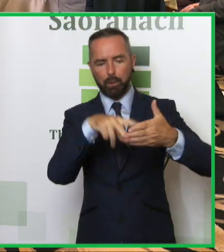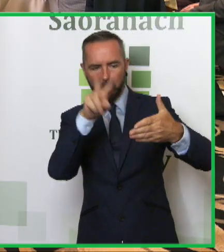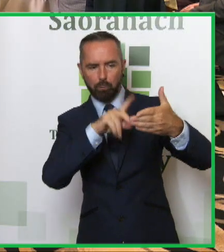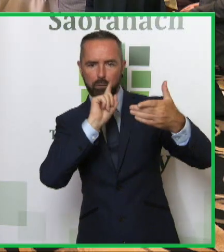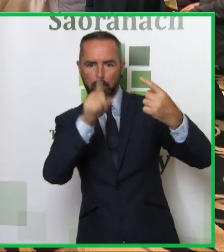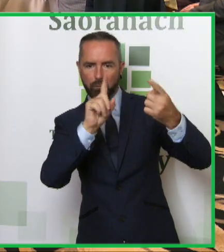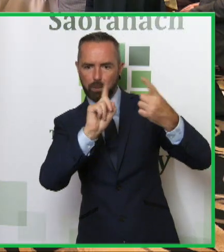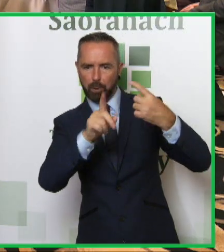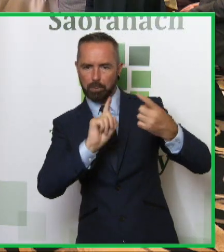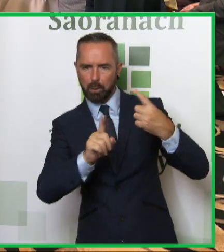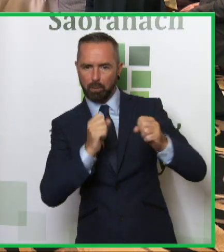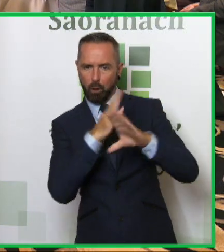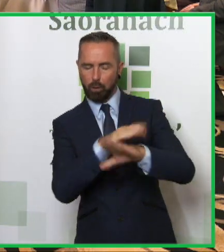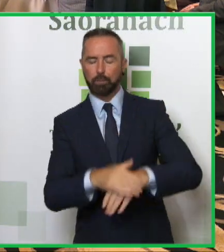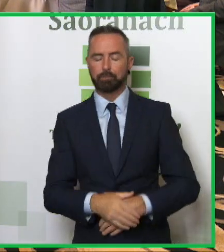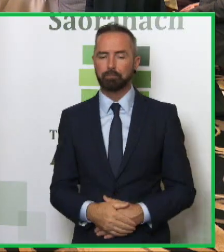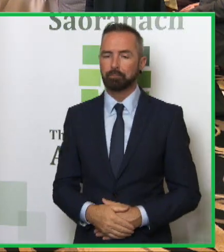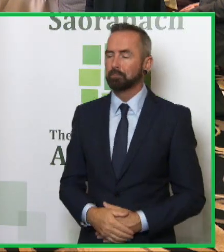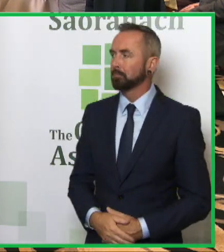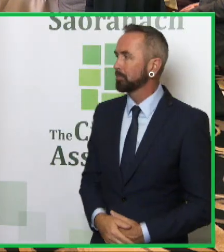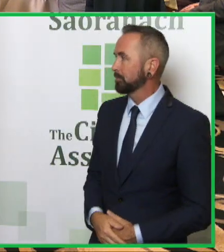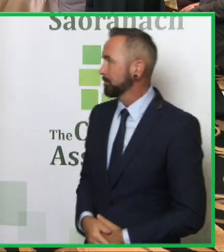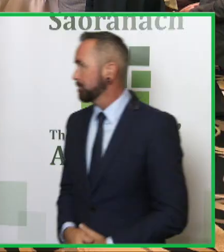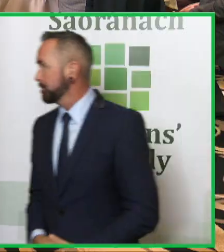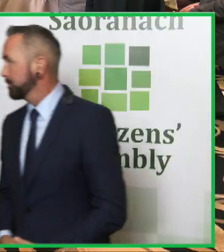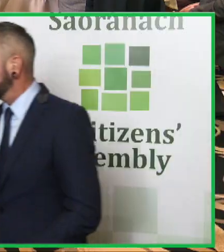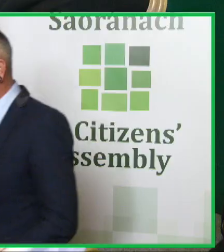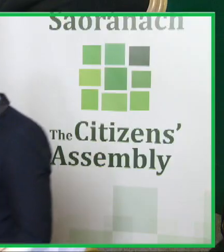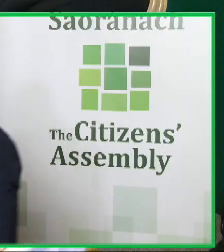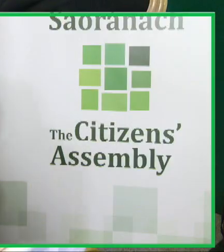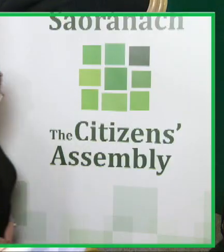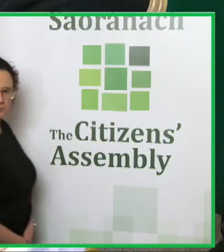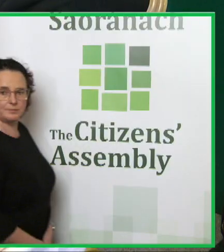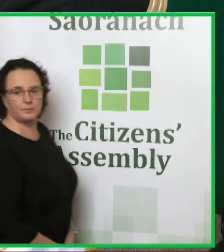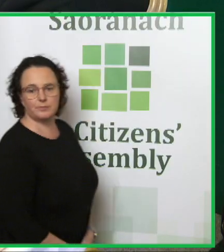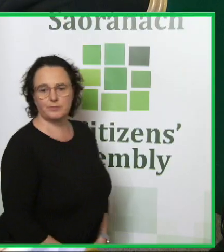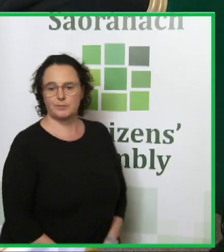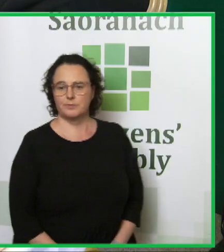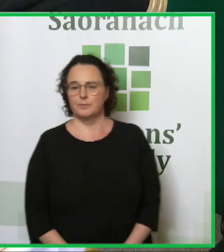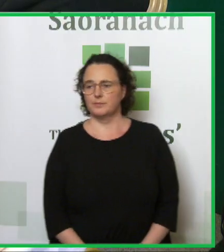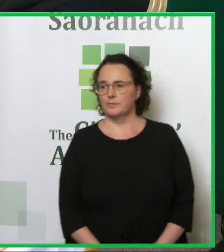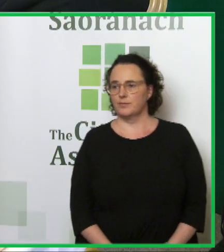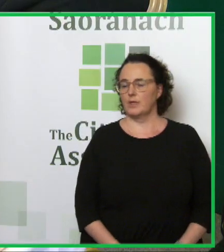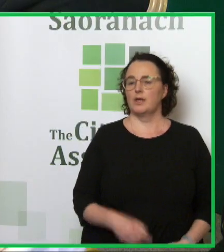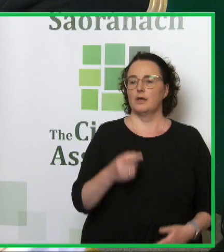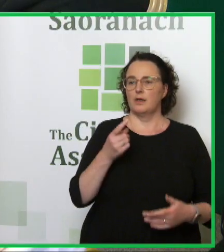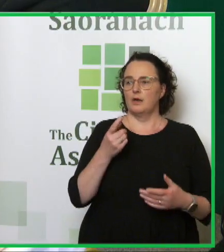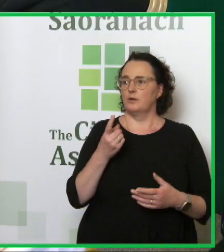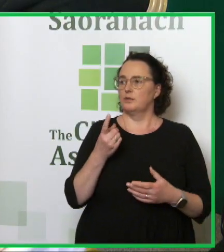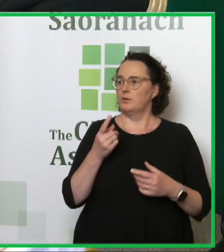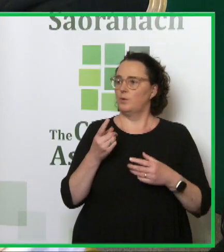I'm going to draw us into a point here now to try and move us on. If there is one more pressing question.